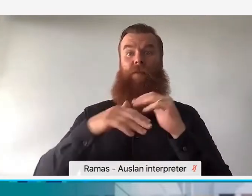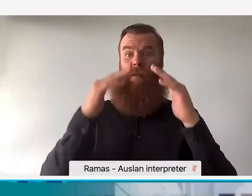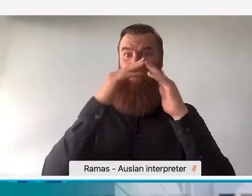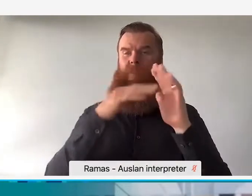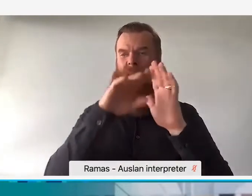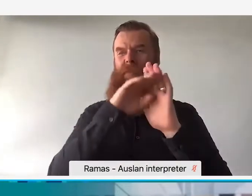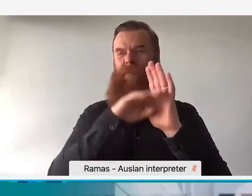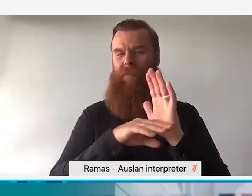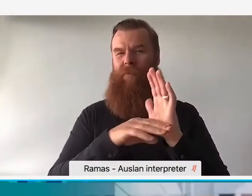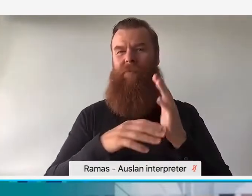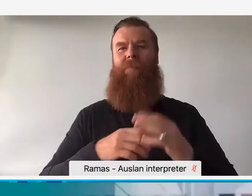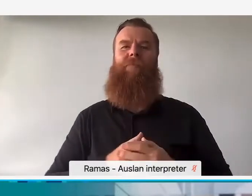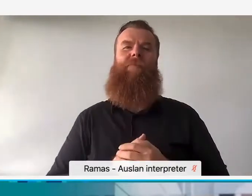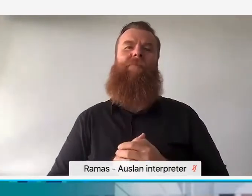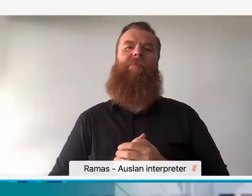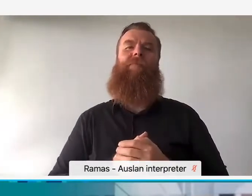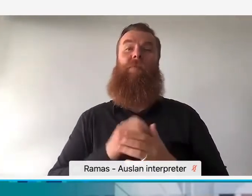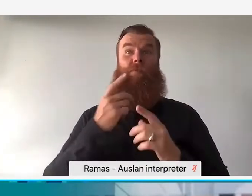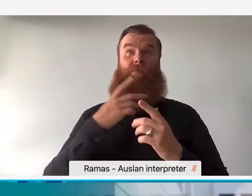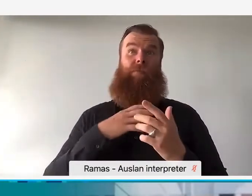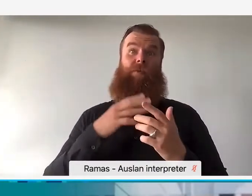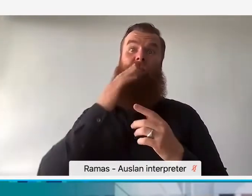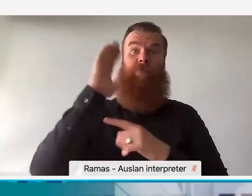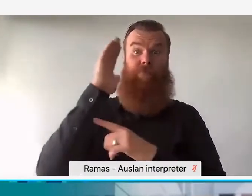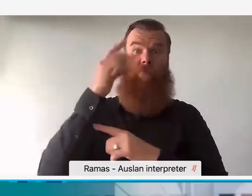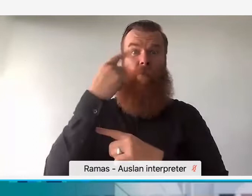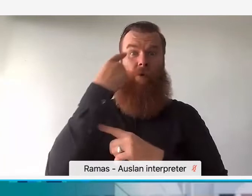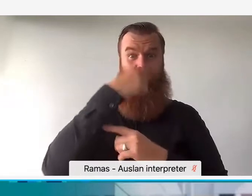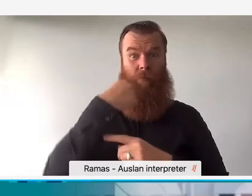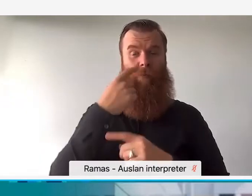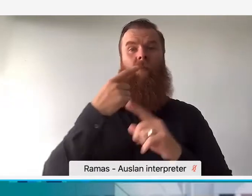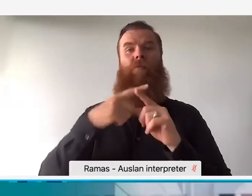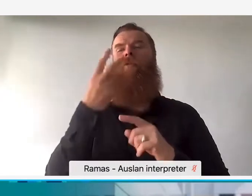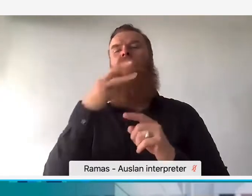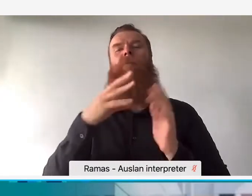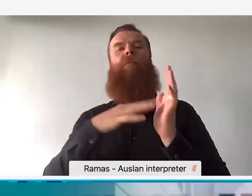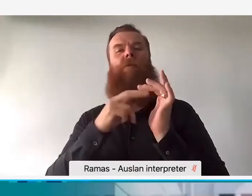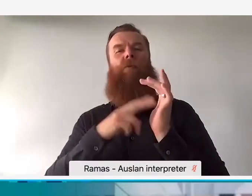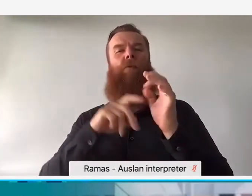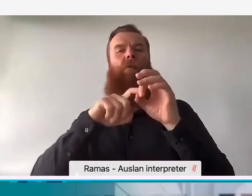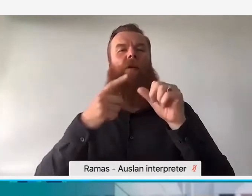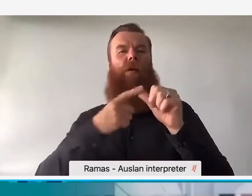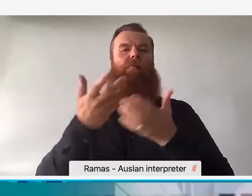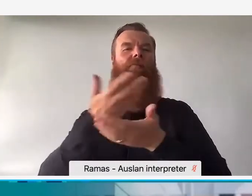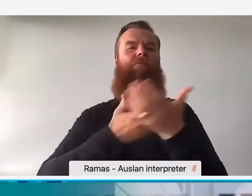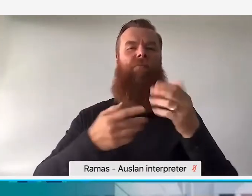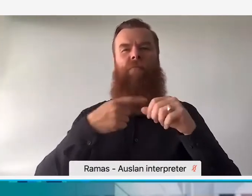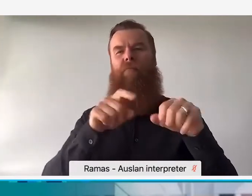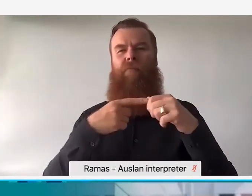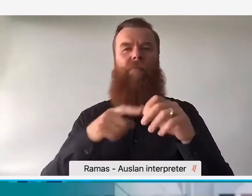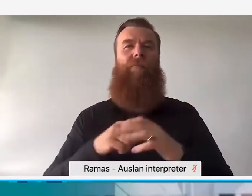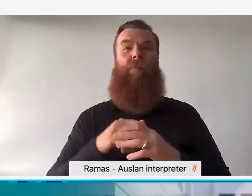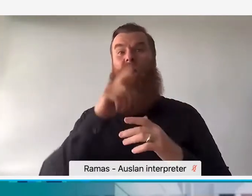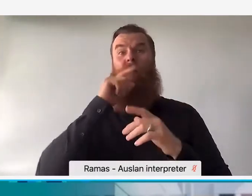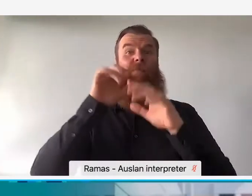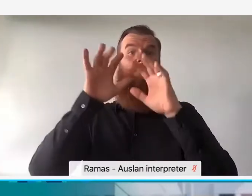followed by around 30 minutes of Q&A. You are welcome to take the opportunity to post questions throughout the session via the question